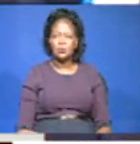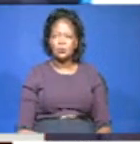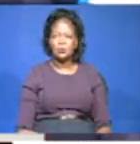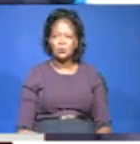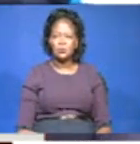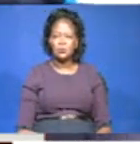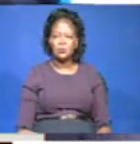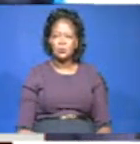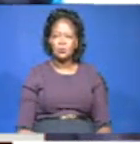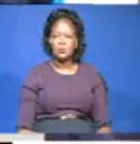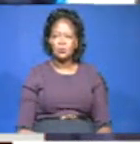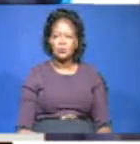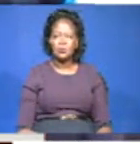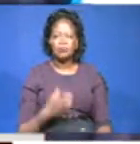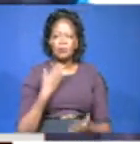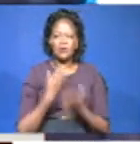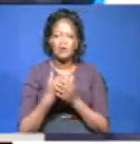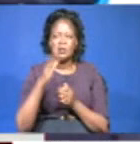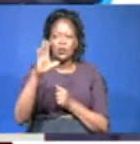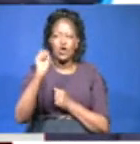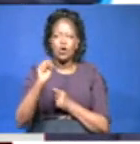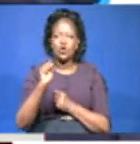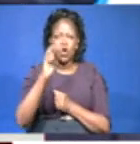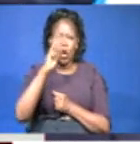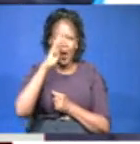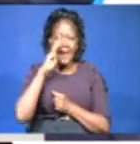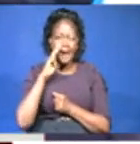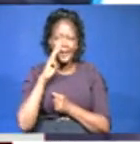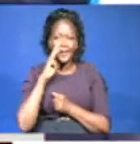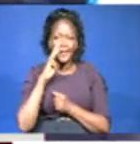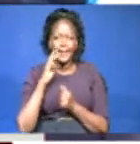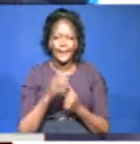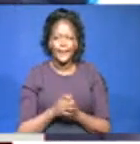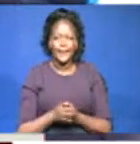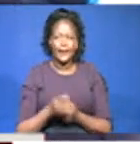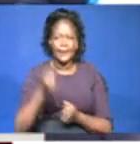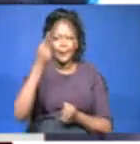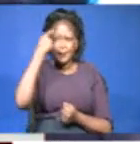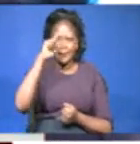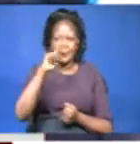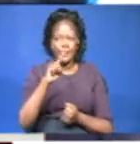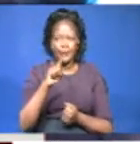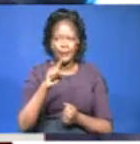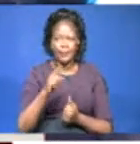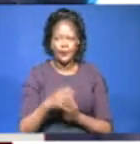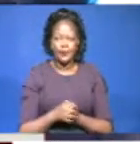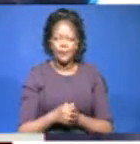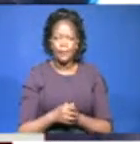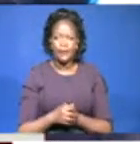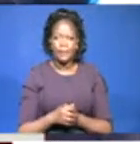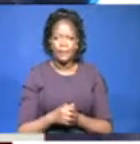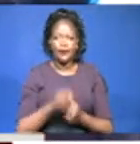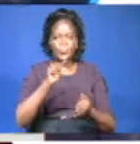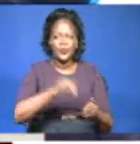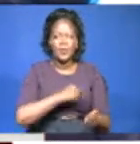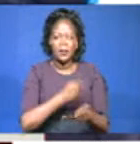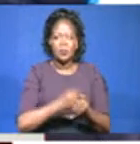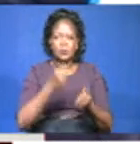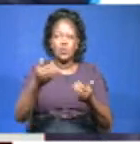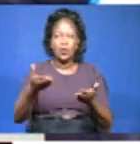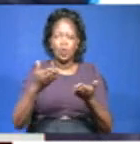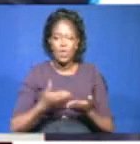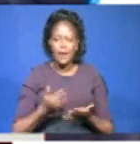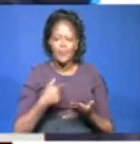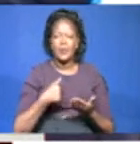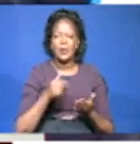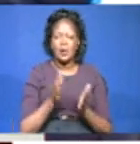Thank you, CS Wamalwa, for graciously welcoming me and the rest